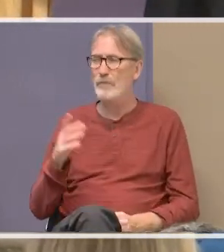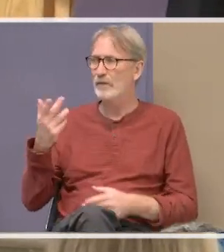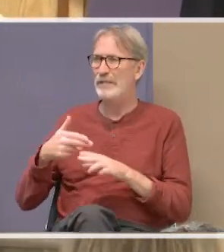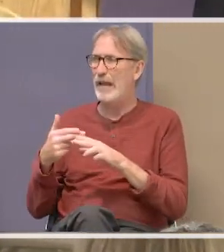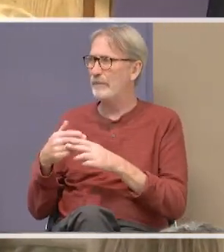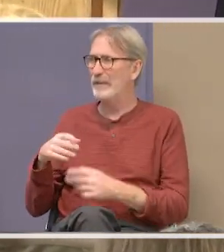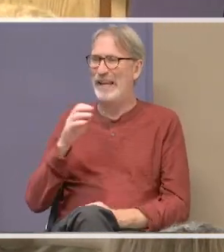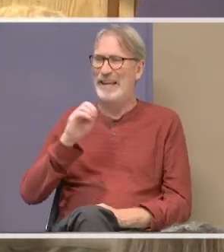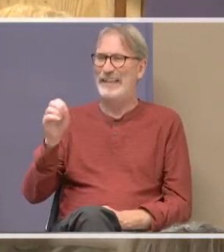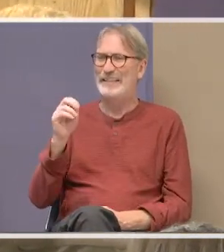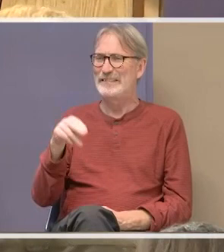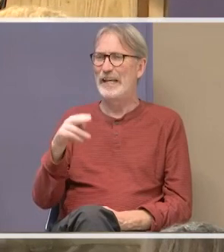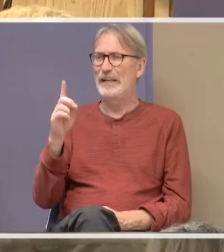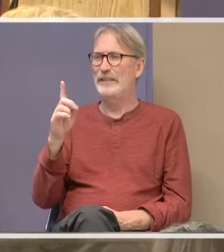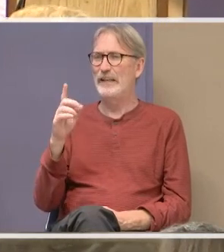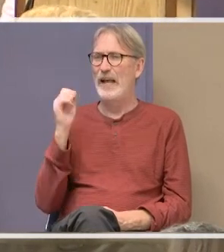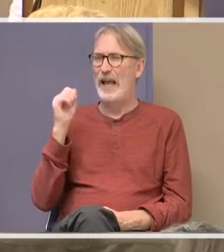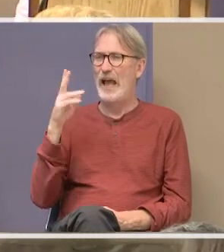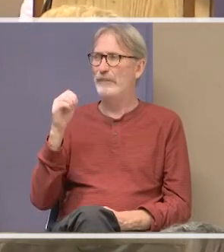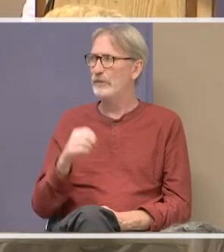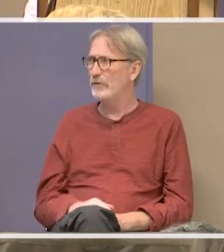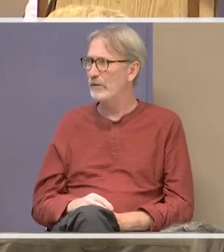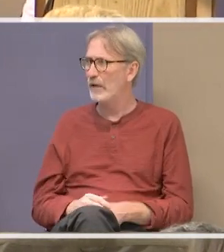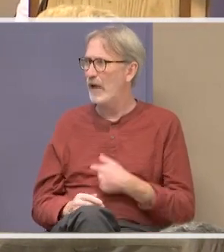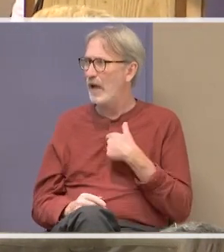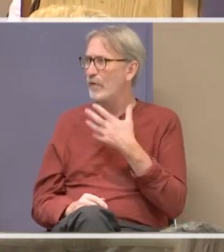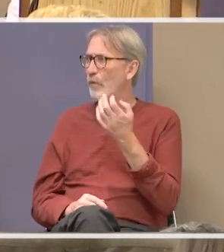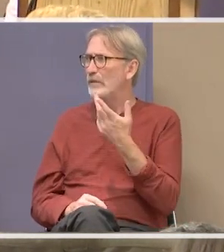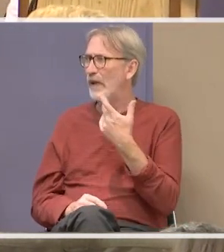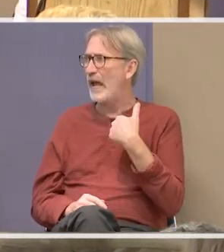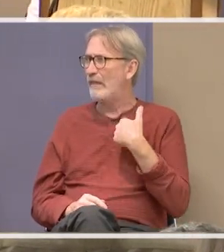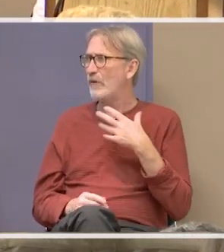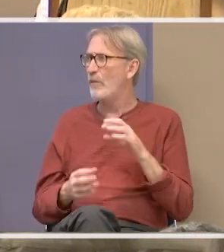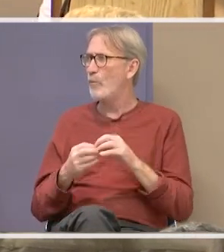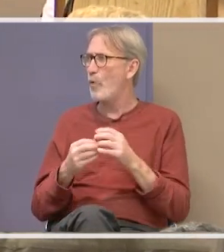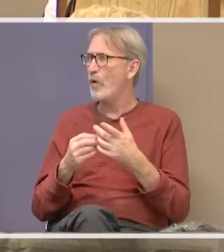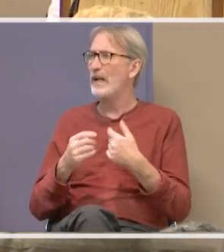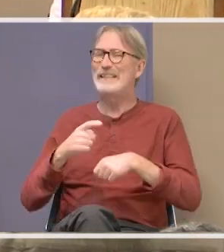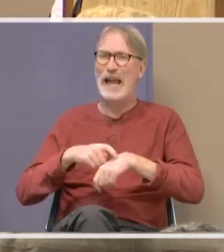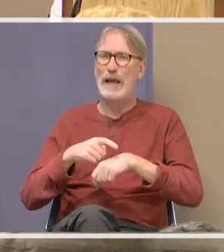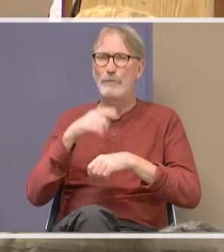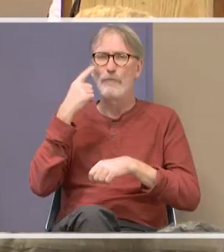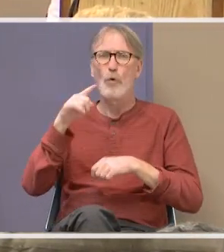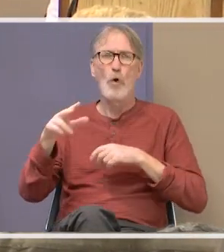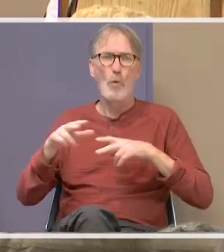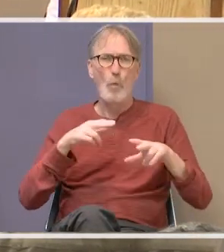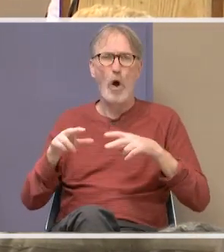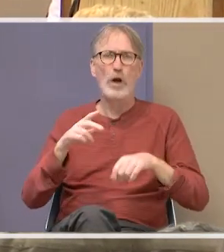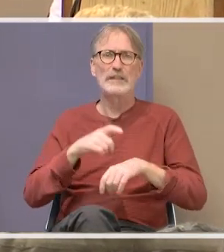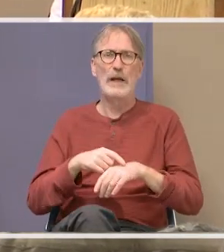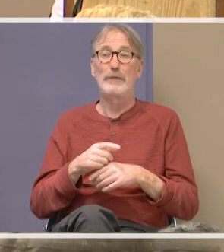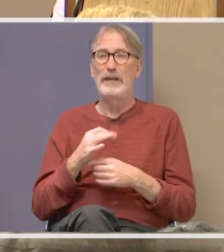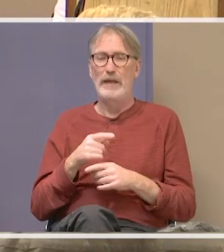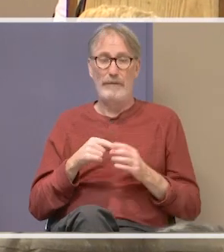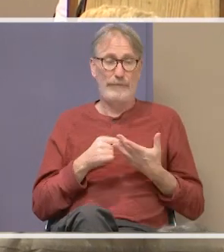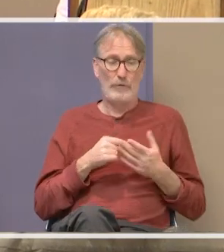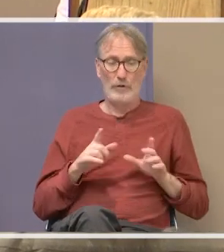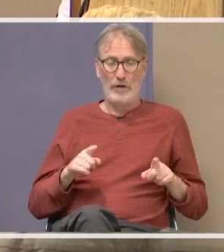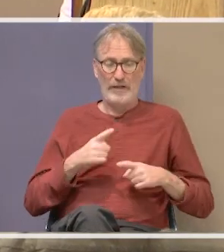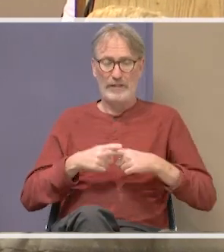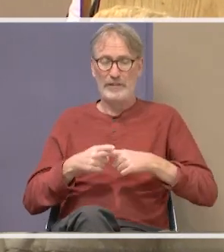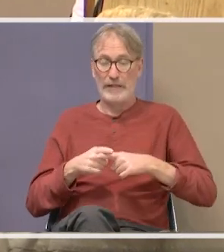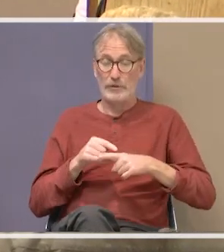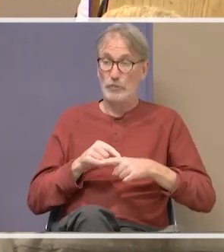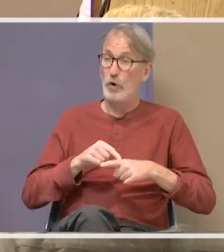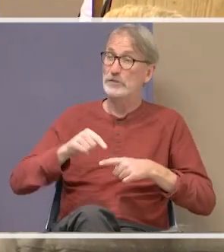got a couple. Want to support the people who want to have a little bit longer for the walk signal. If you're doing the diagonal and you have to cross that